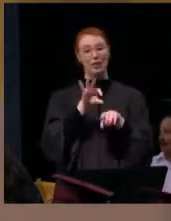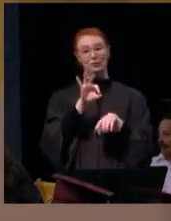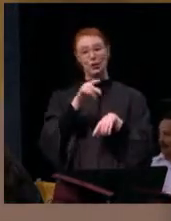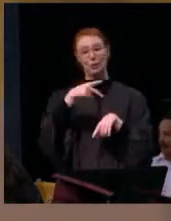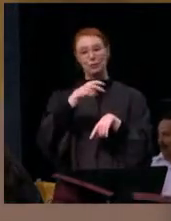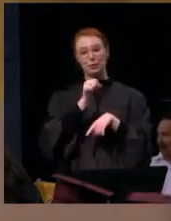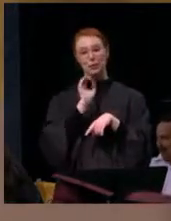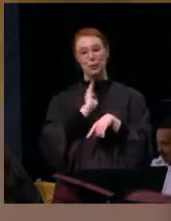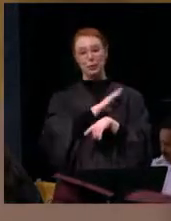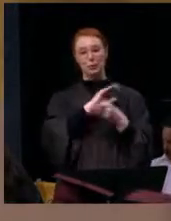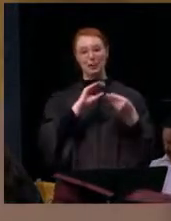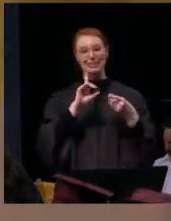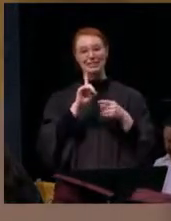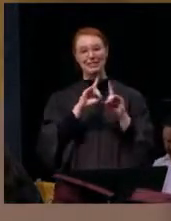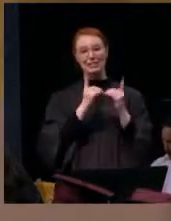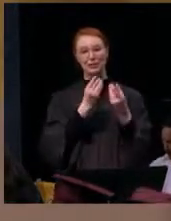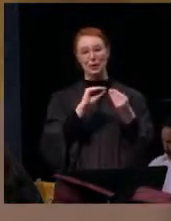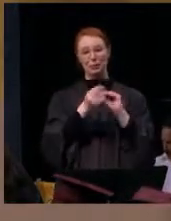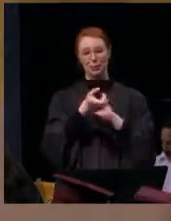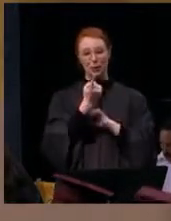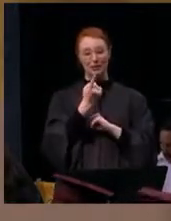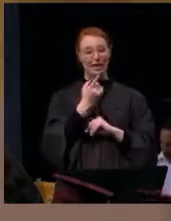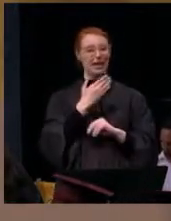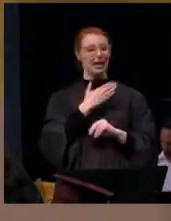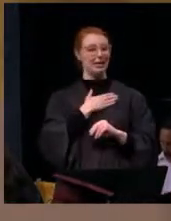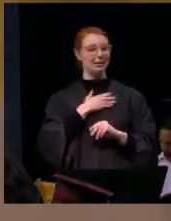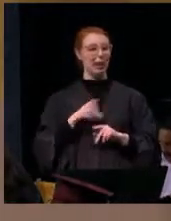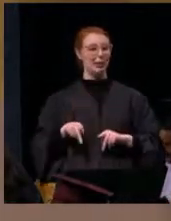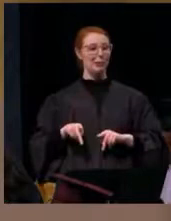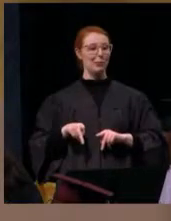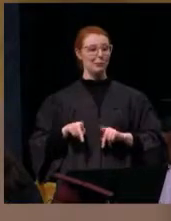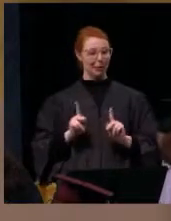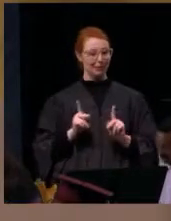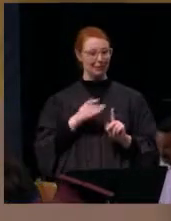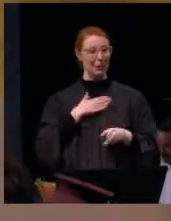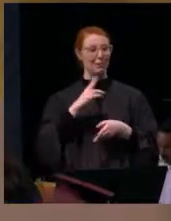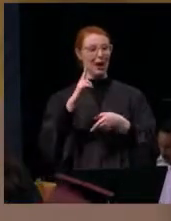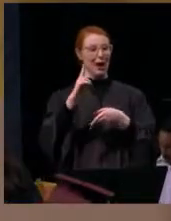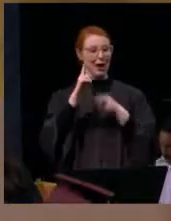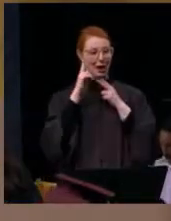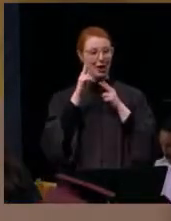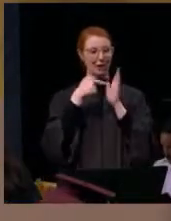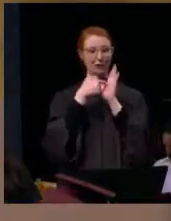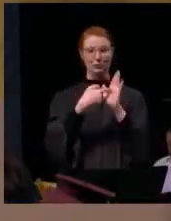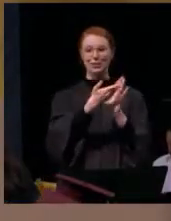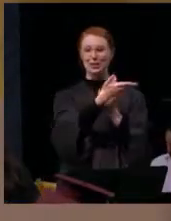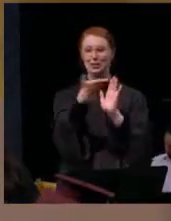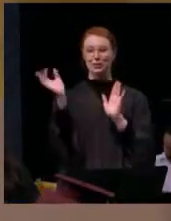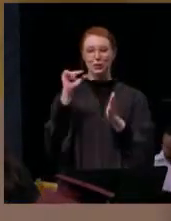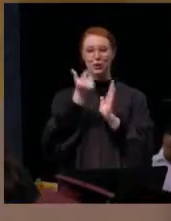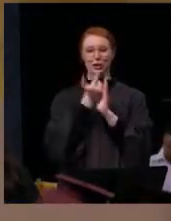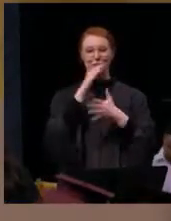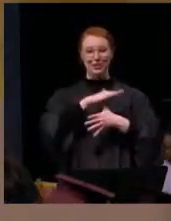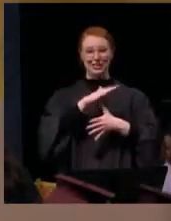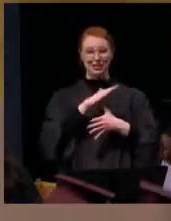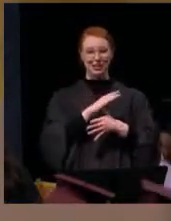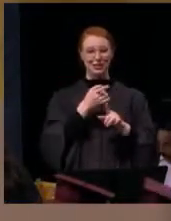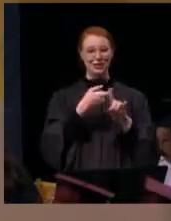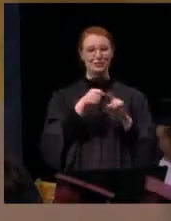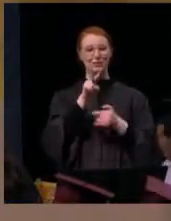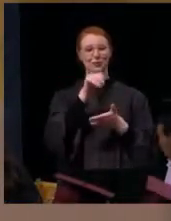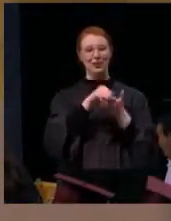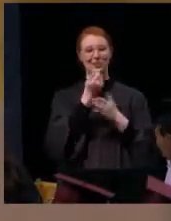Board, District Number 1. It is my privilege and my honor to present to you the graduating seniors from